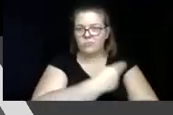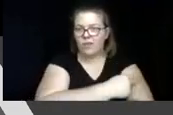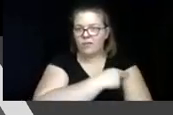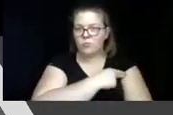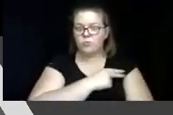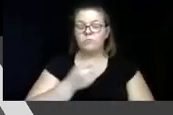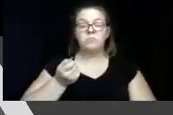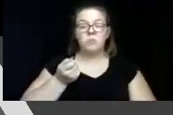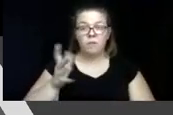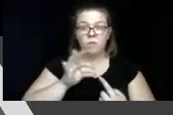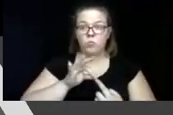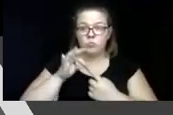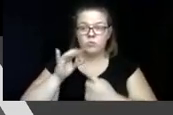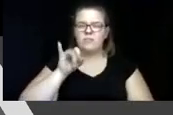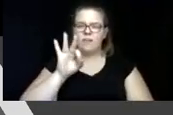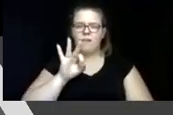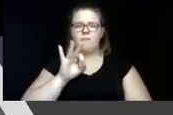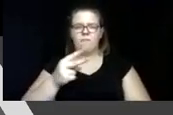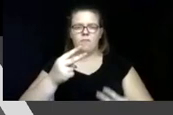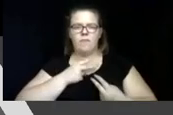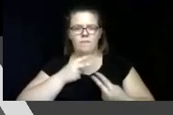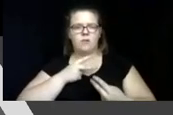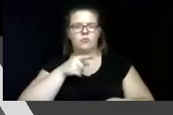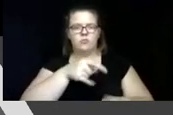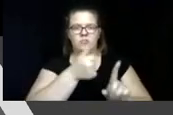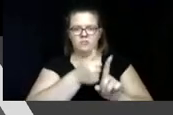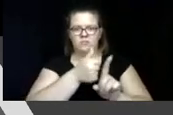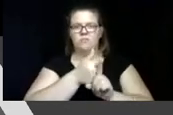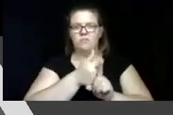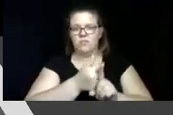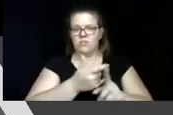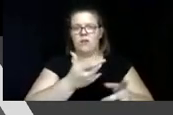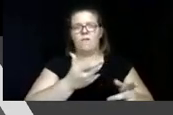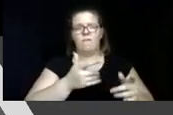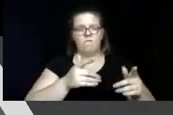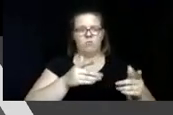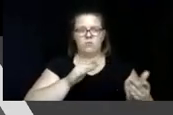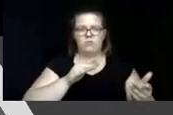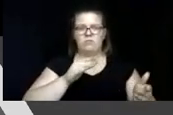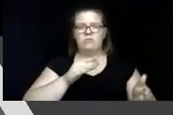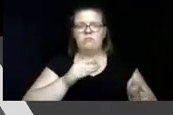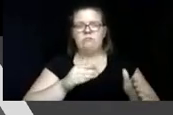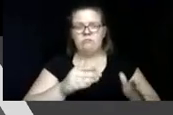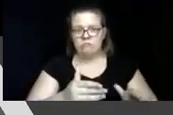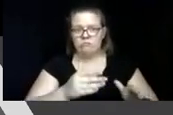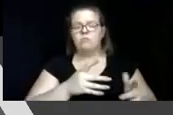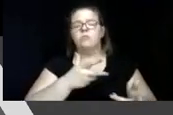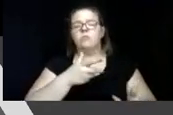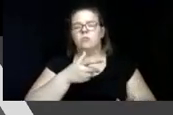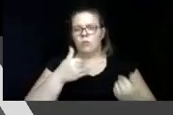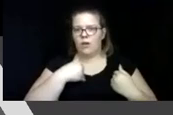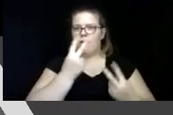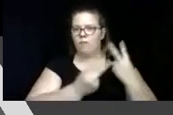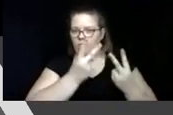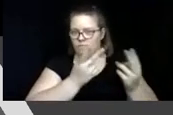were if a veteran was imminent, we would make an exception if someone